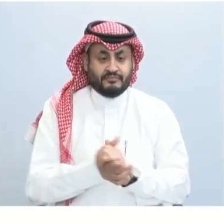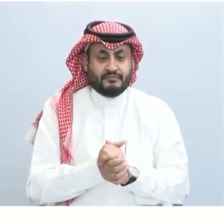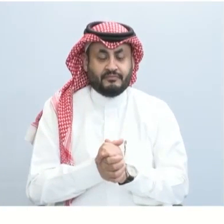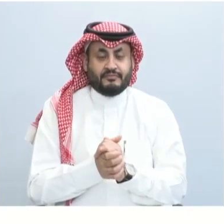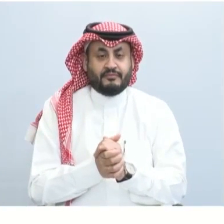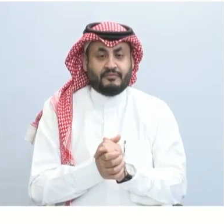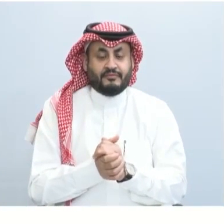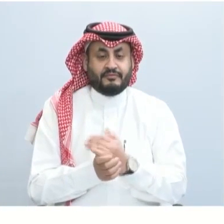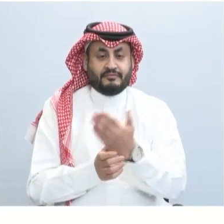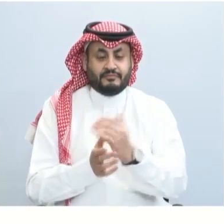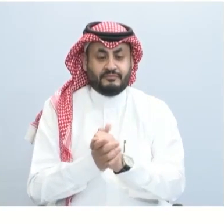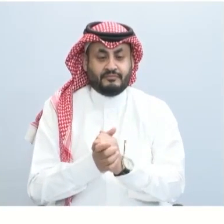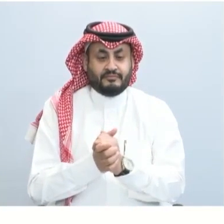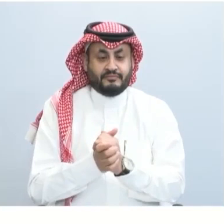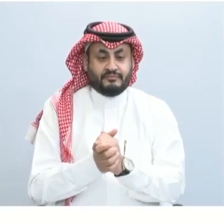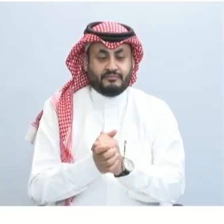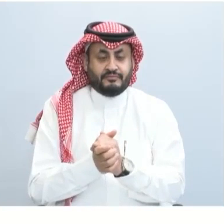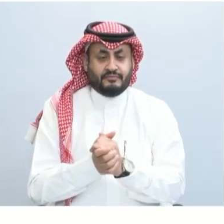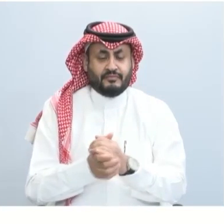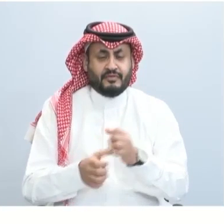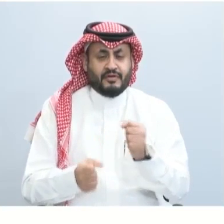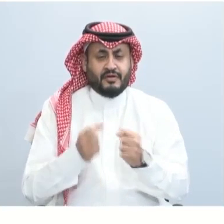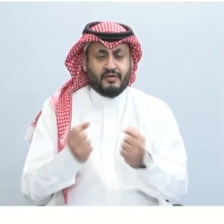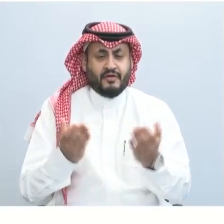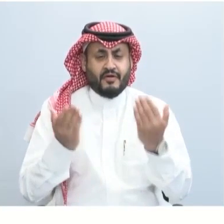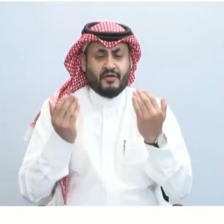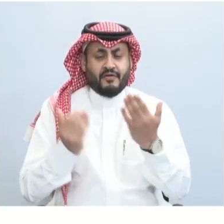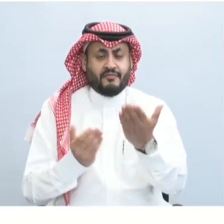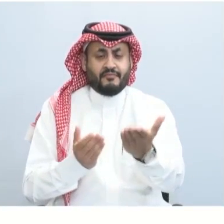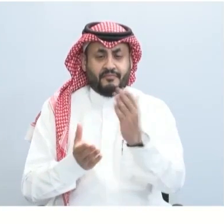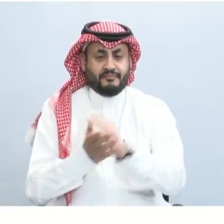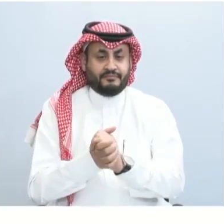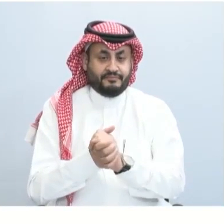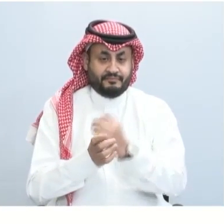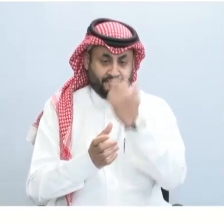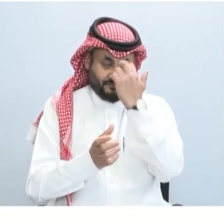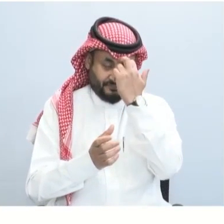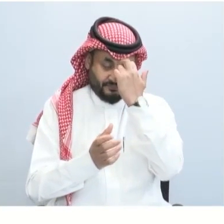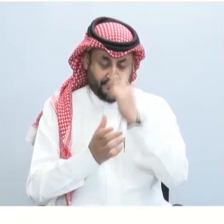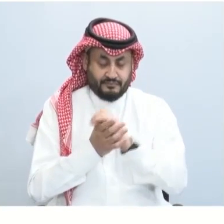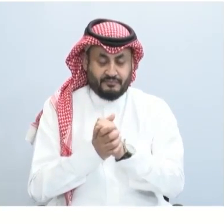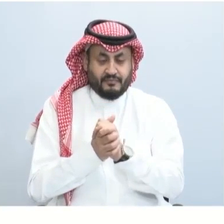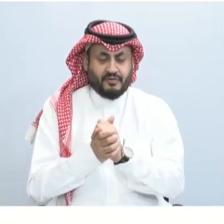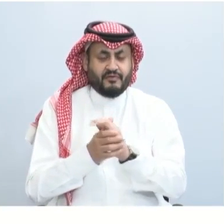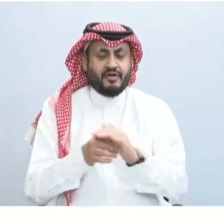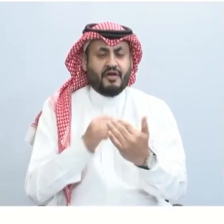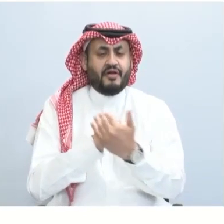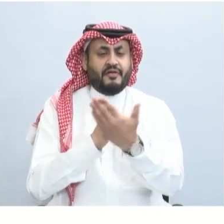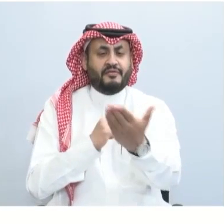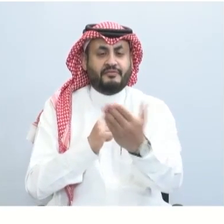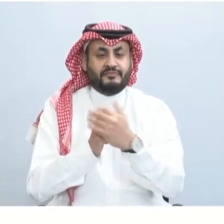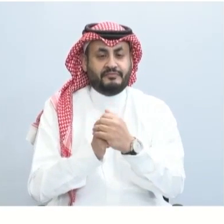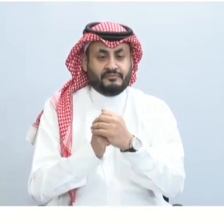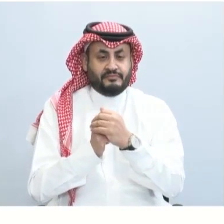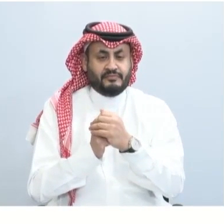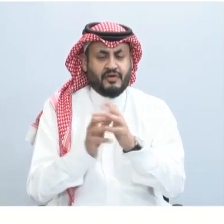So let's begin. Quick revision in our last lesson. In our last lesson, we did learn that